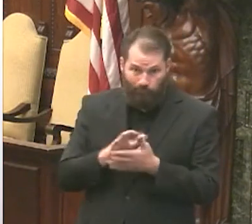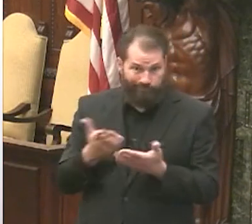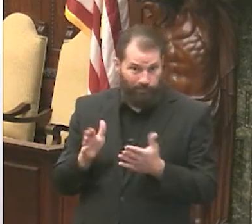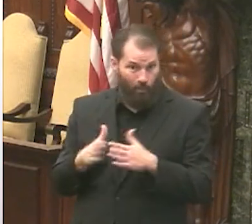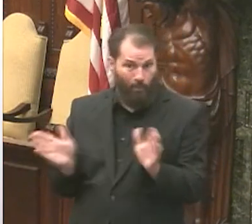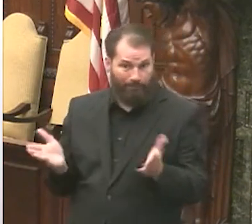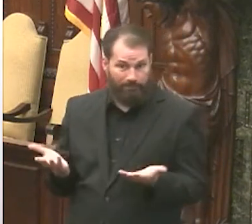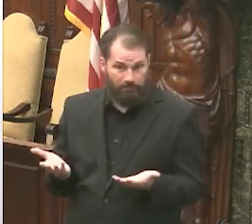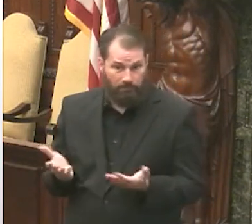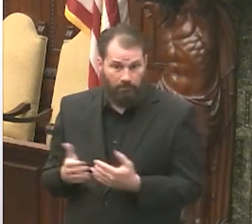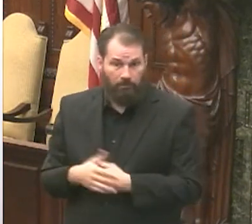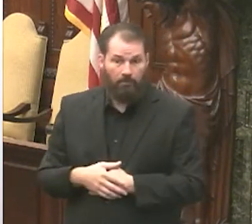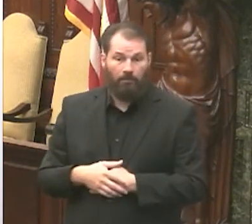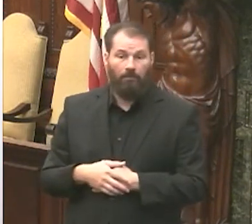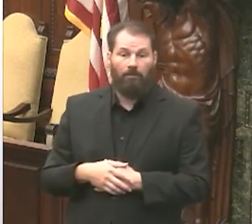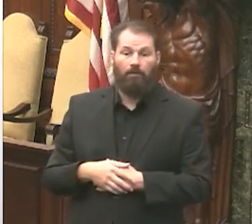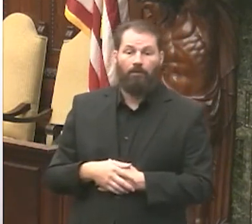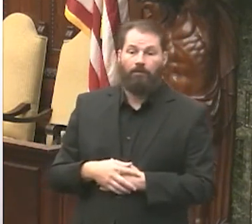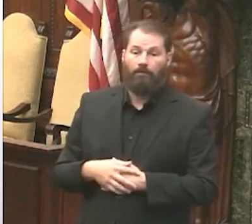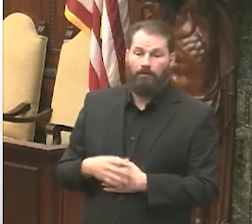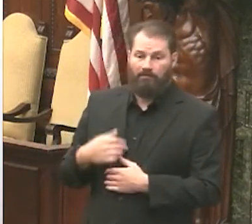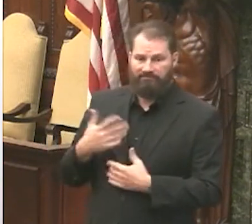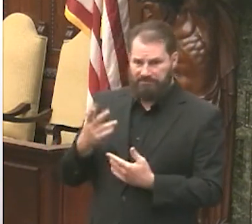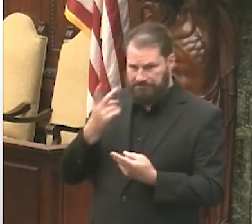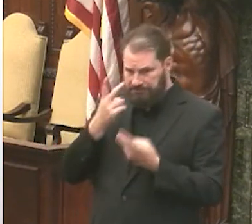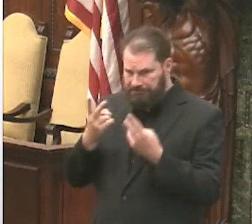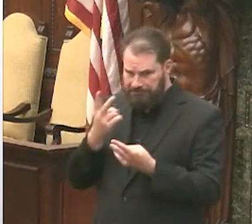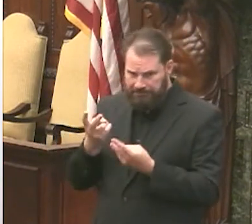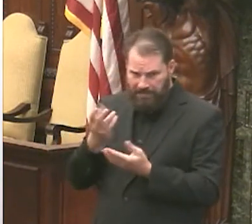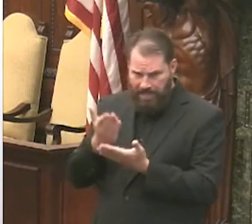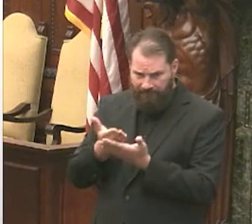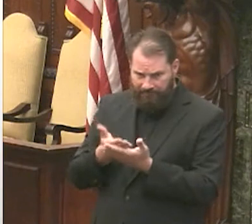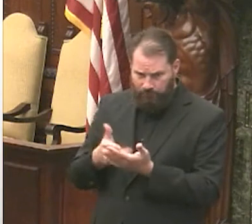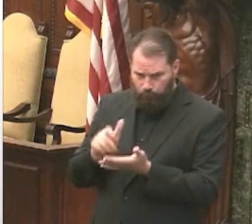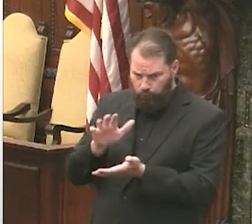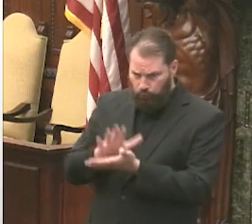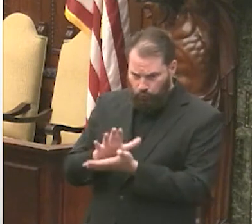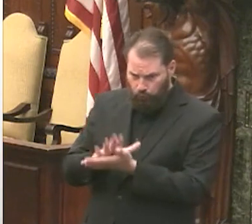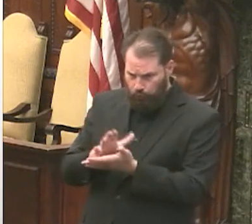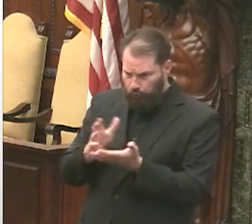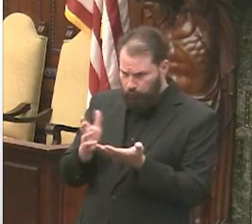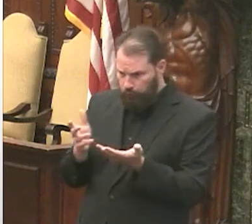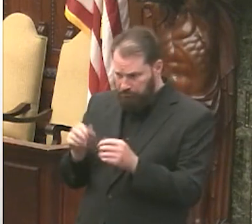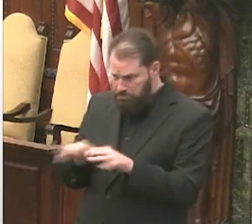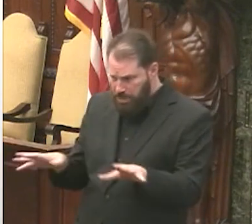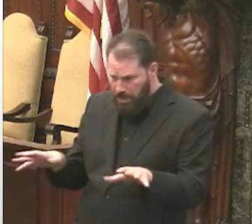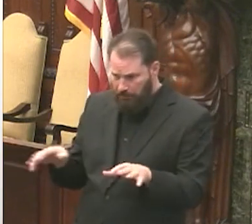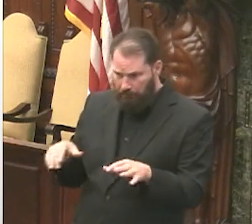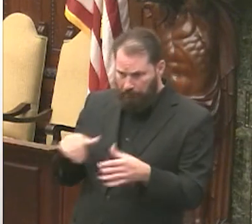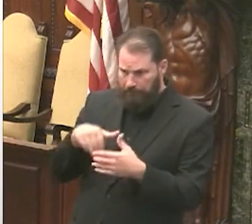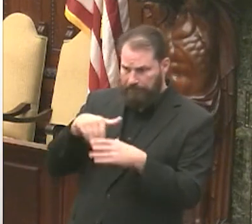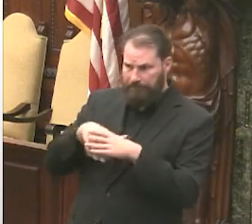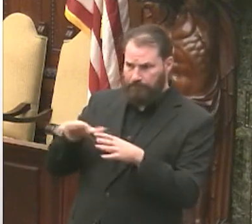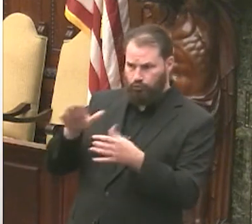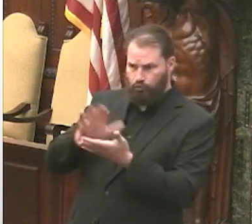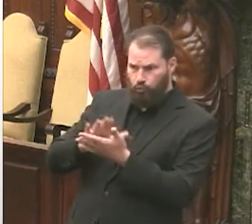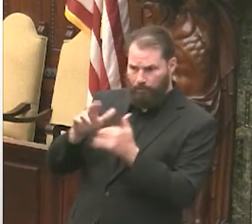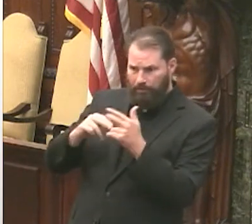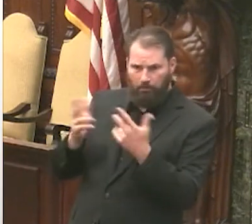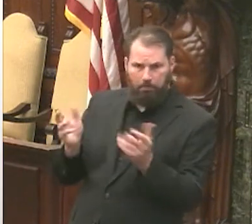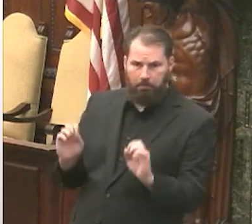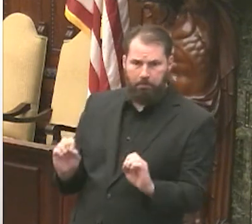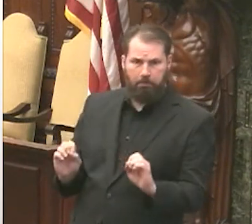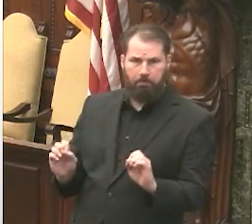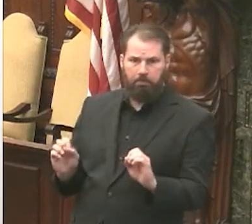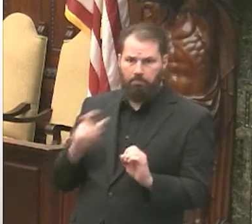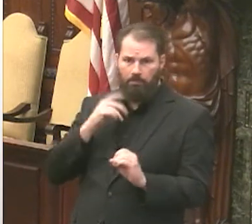ago, we have no evidence yet of spread within those school buildings for the schools that have opened up in person. So we do think a lot of